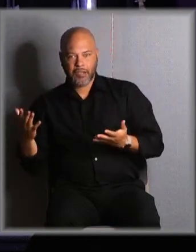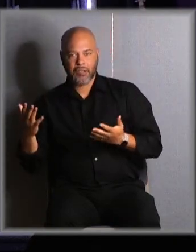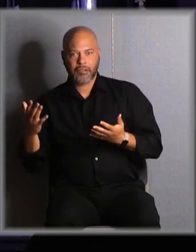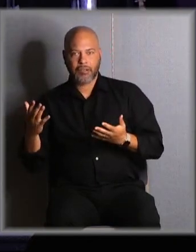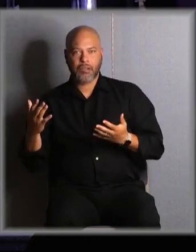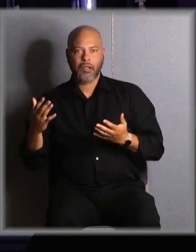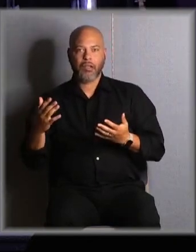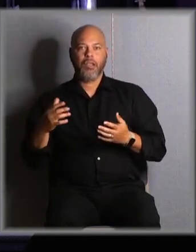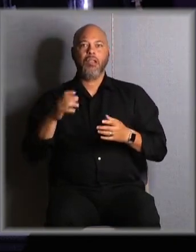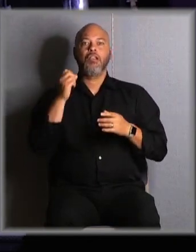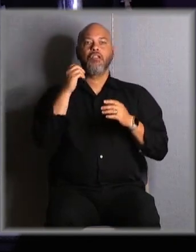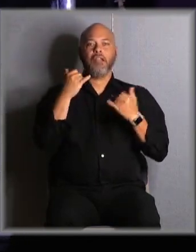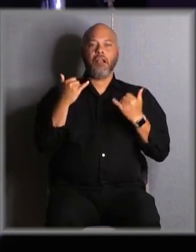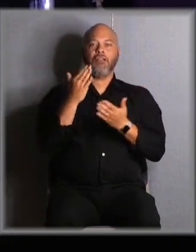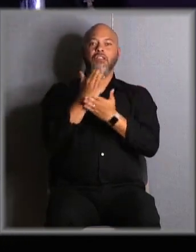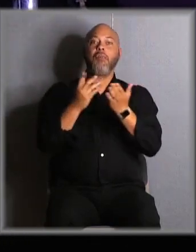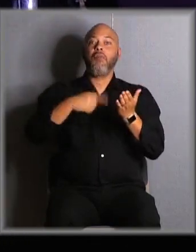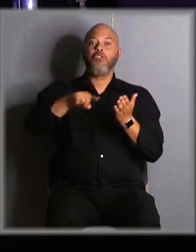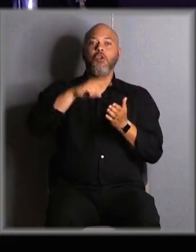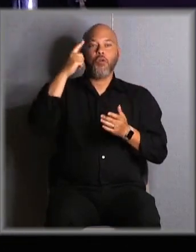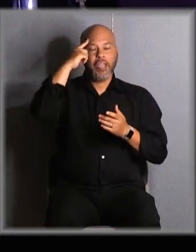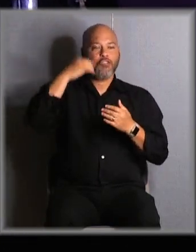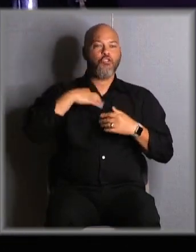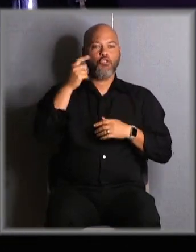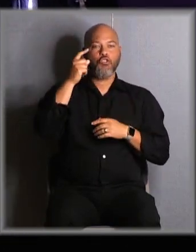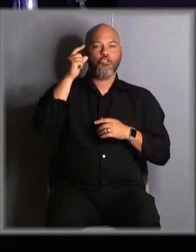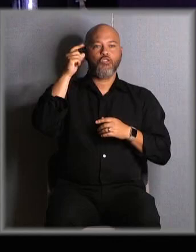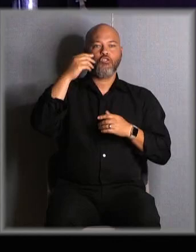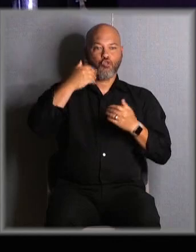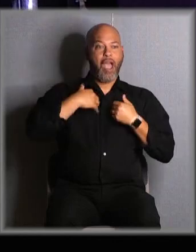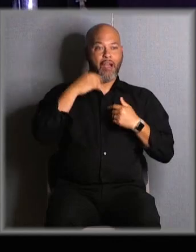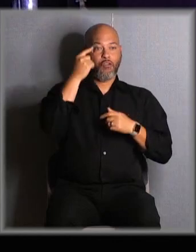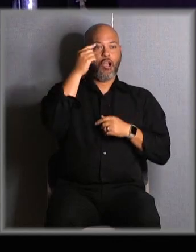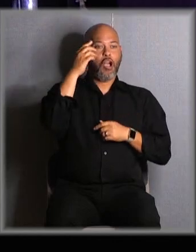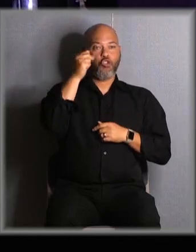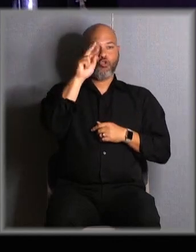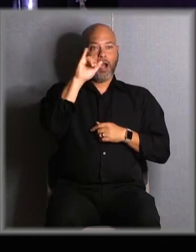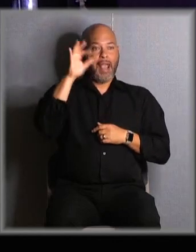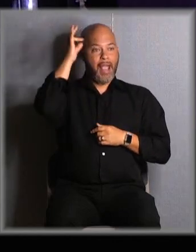2 more minutes. Because some of you think because you got gray hair, now you wise.